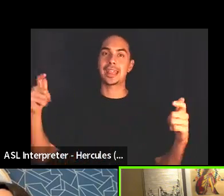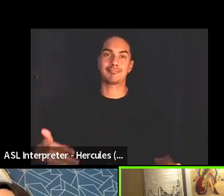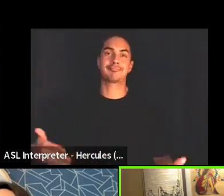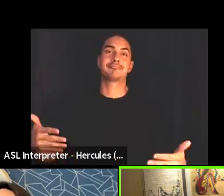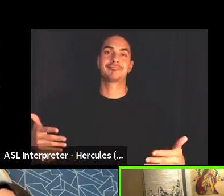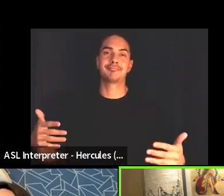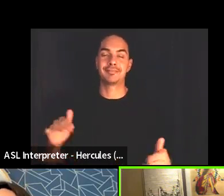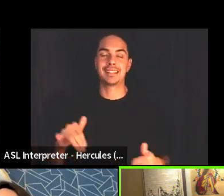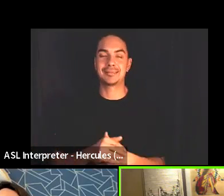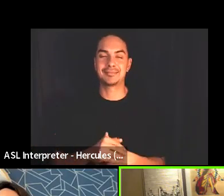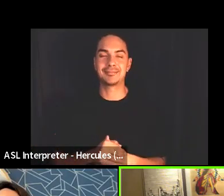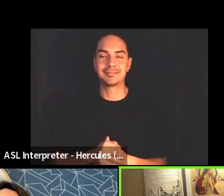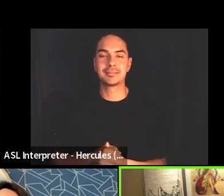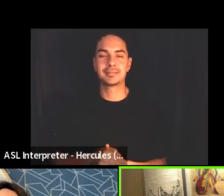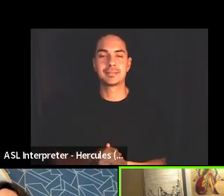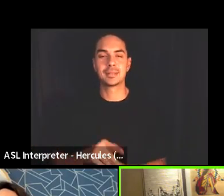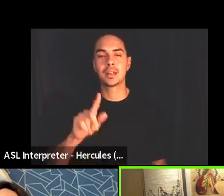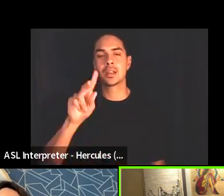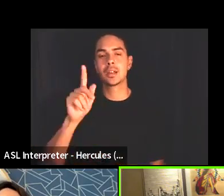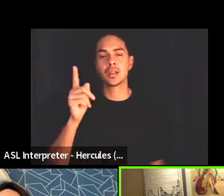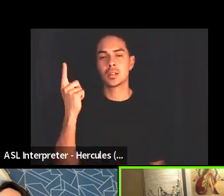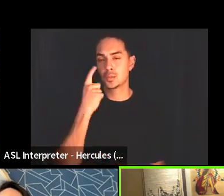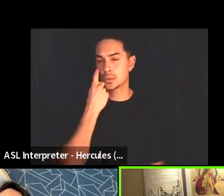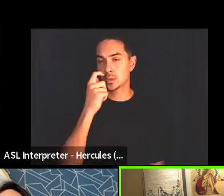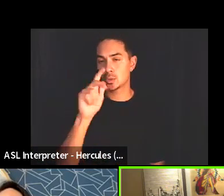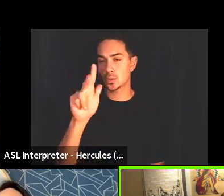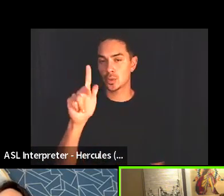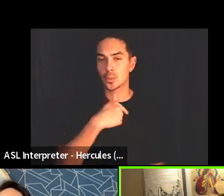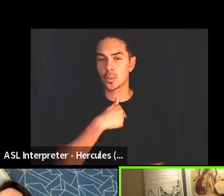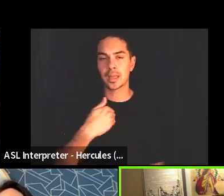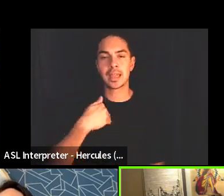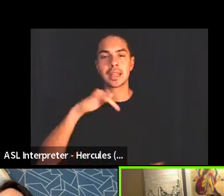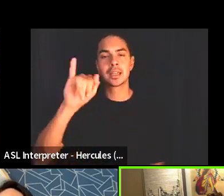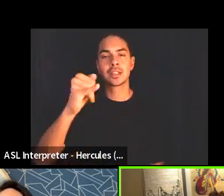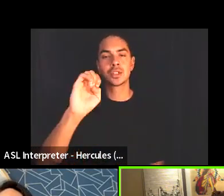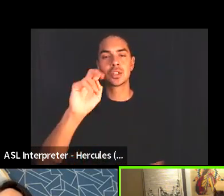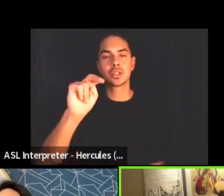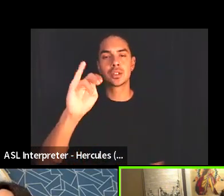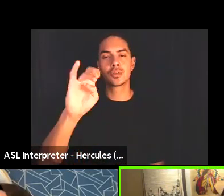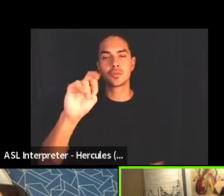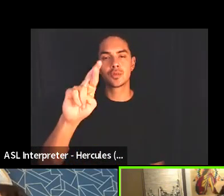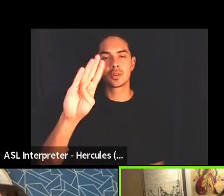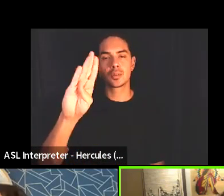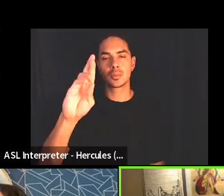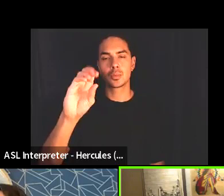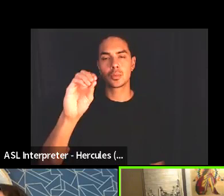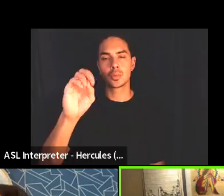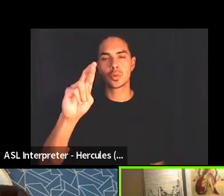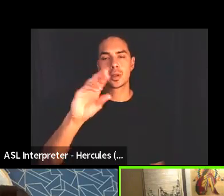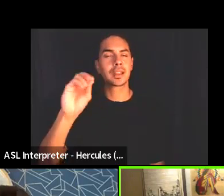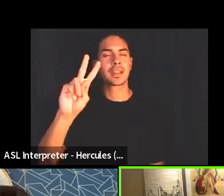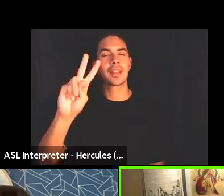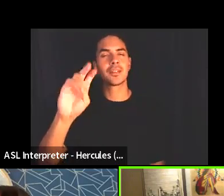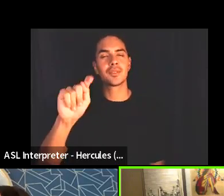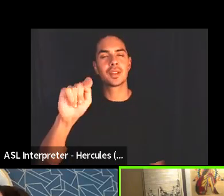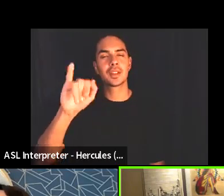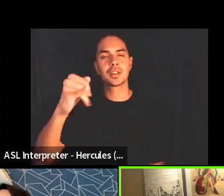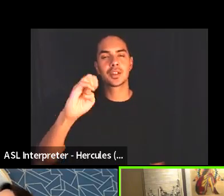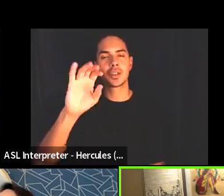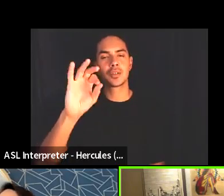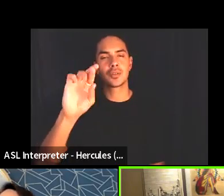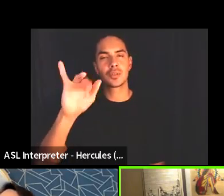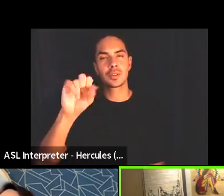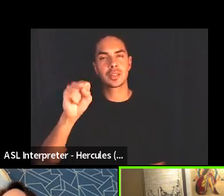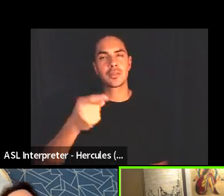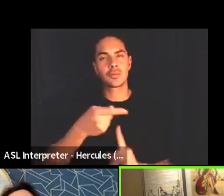had Jennifer Brewer and Vivette Jeffries from the South. And, you know, there is, and there has